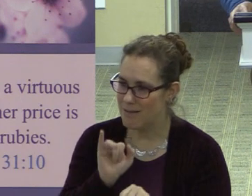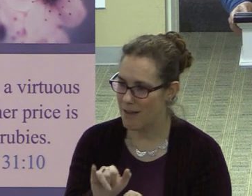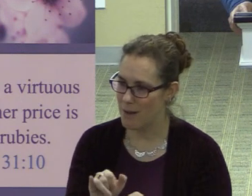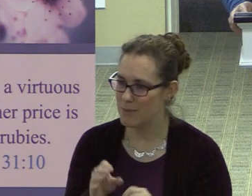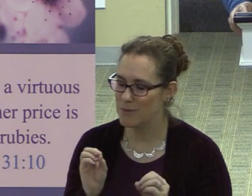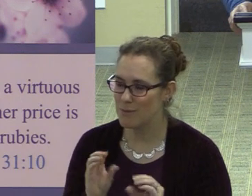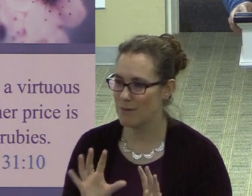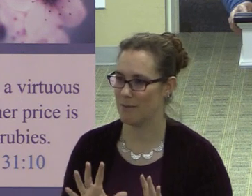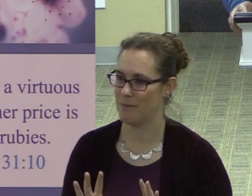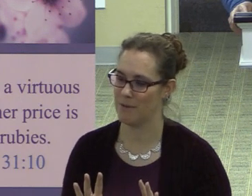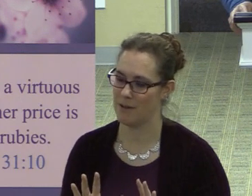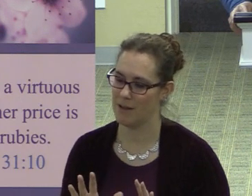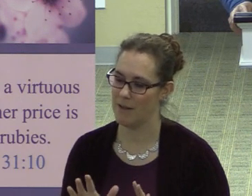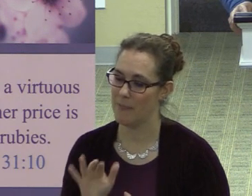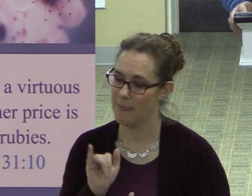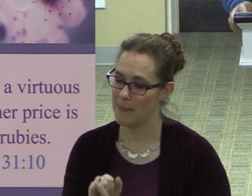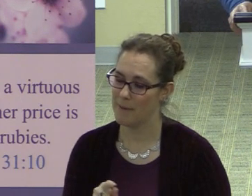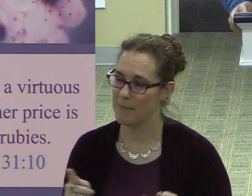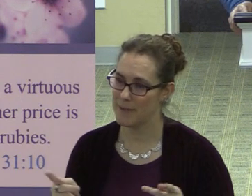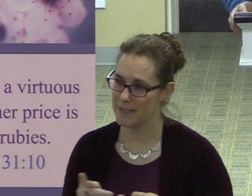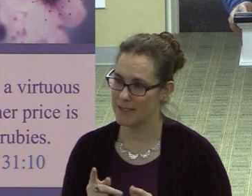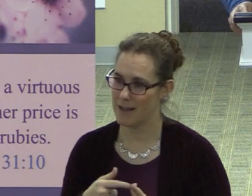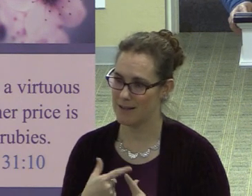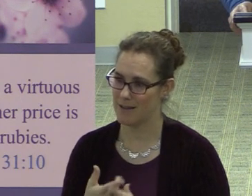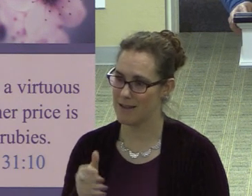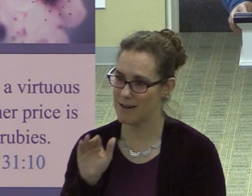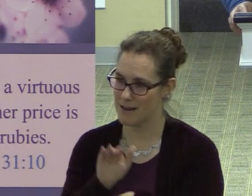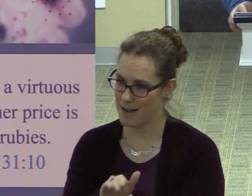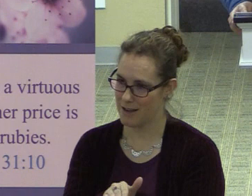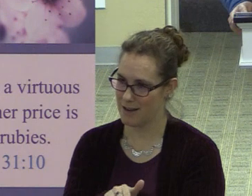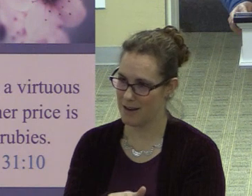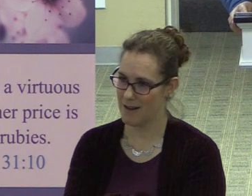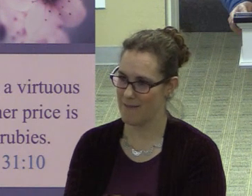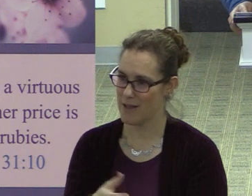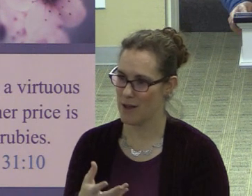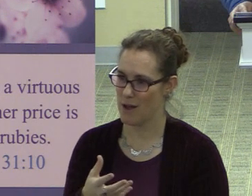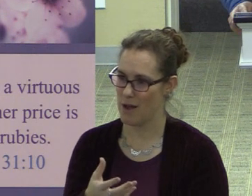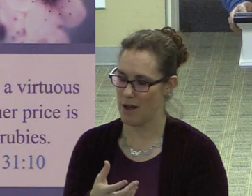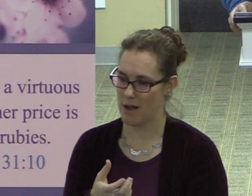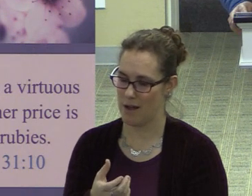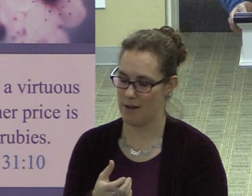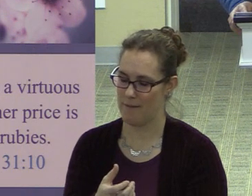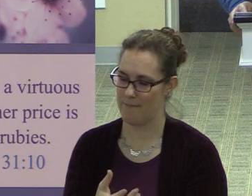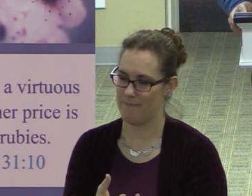That would be in place until the night of the arrest and the betrayal.